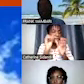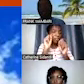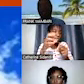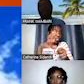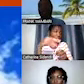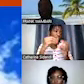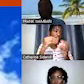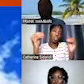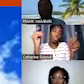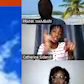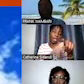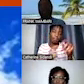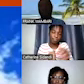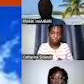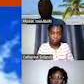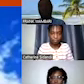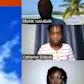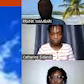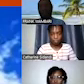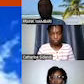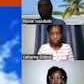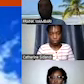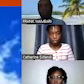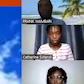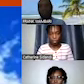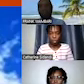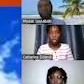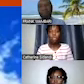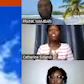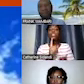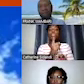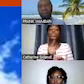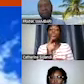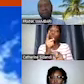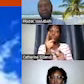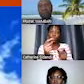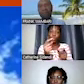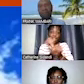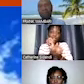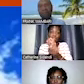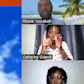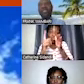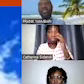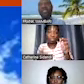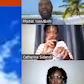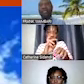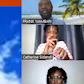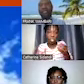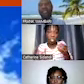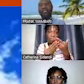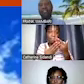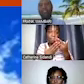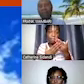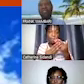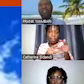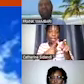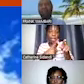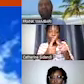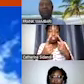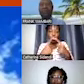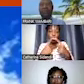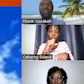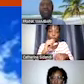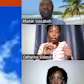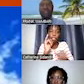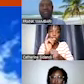help. Okay, so advice is to seek help. And to seek help, yeah, and talk about it with somebody who